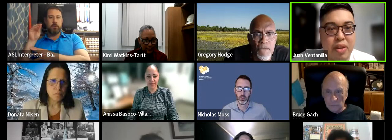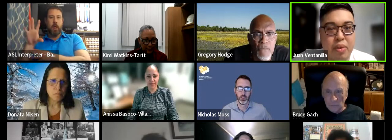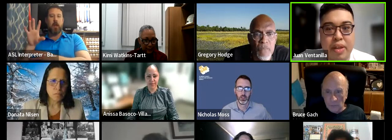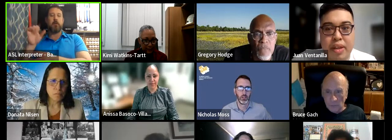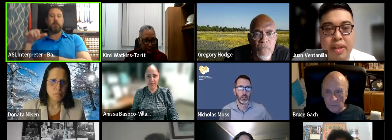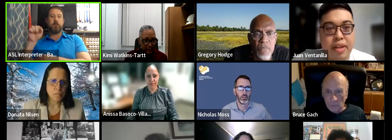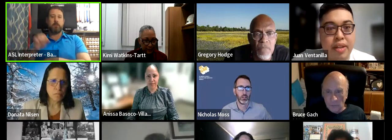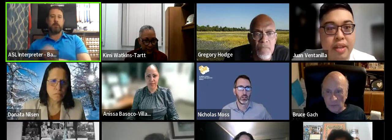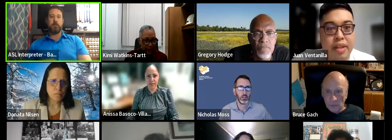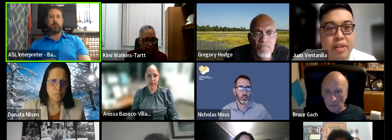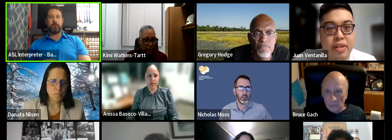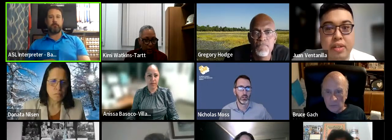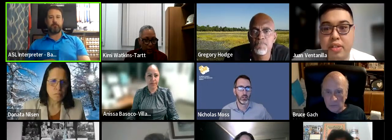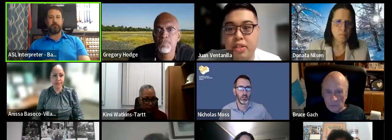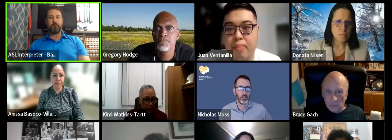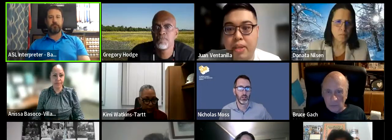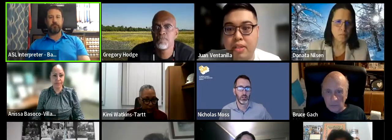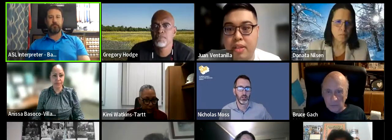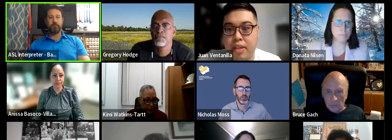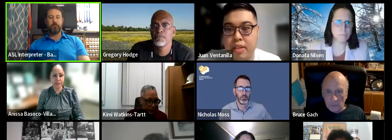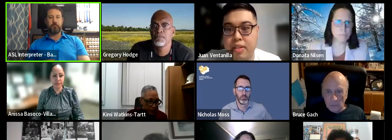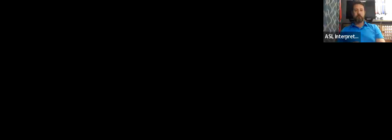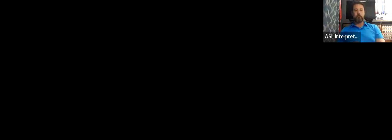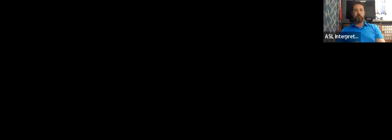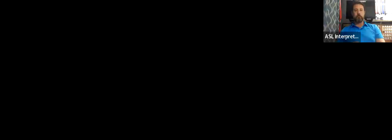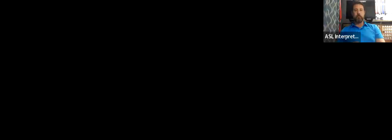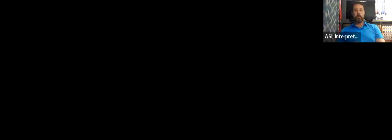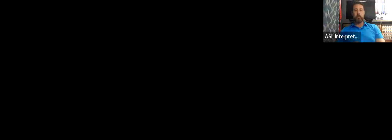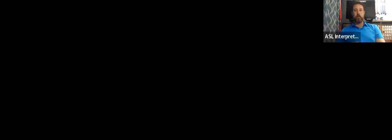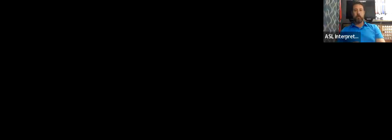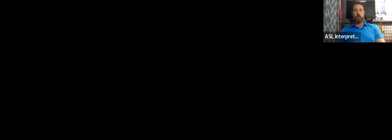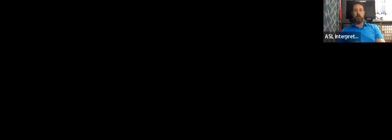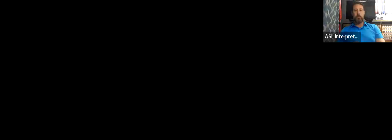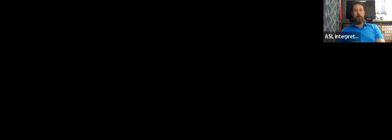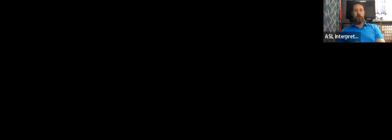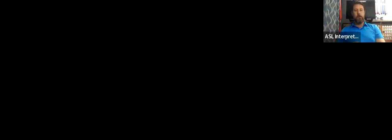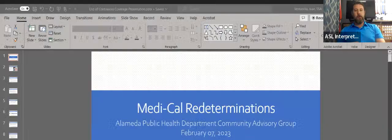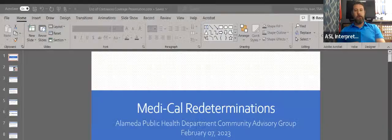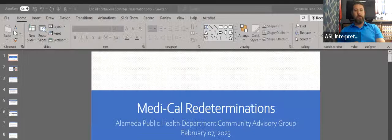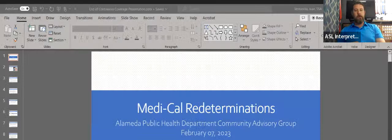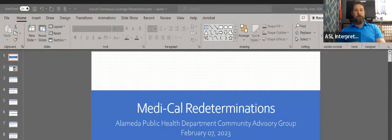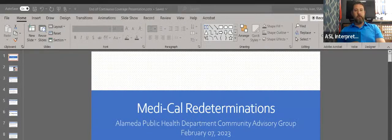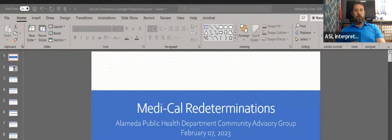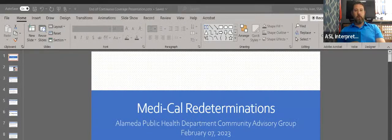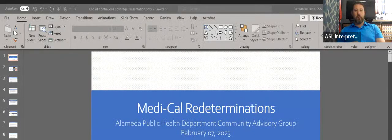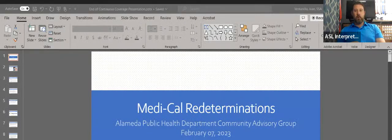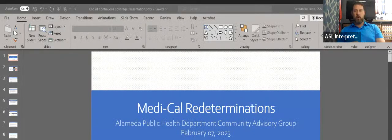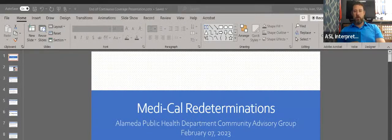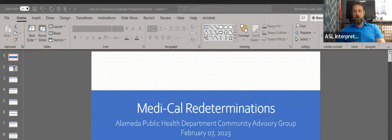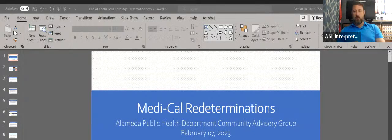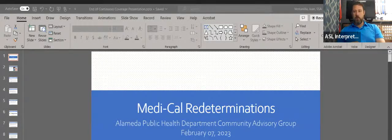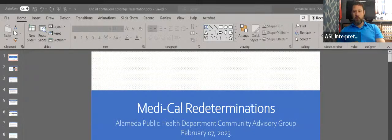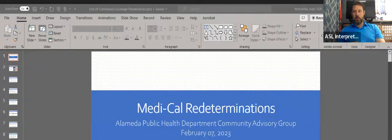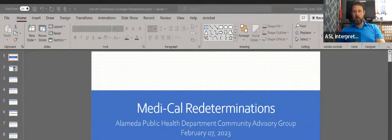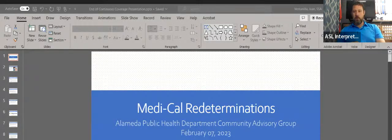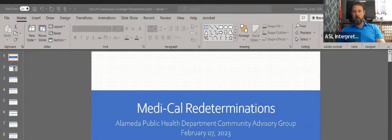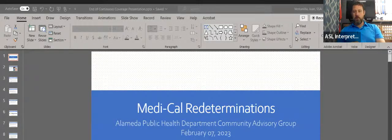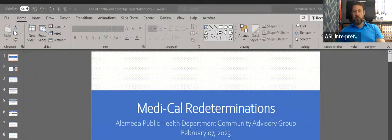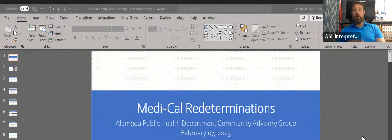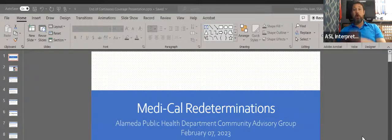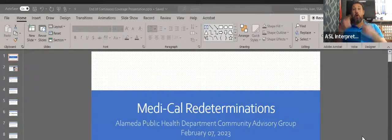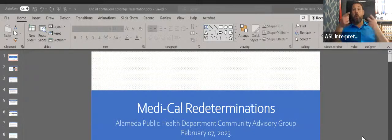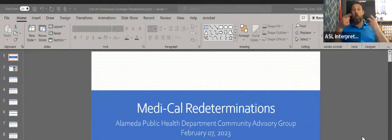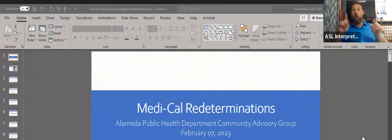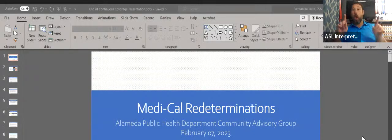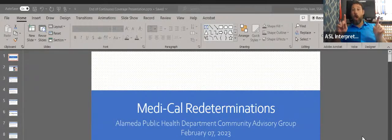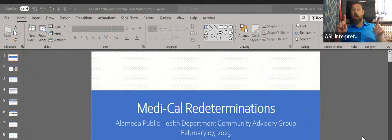Let me go ahead and share my slides. Hopefully everyone can see that. Juan, while you are doing that,